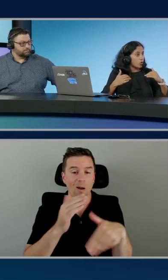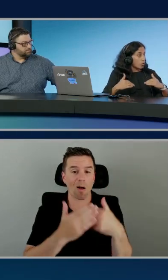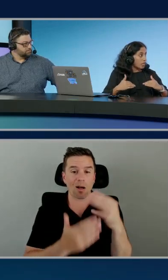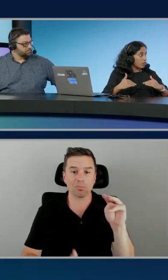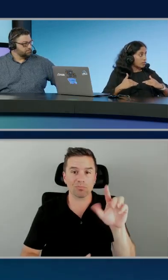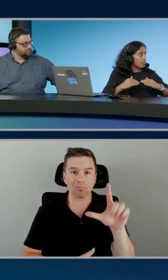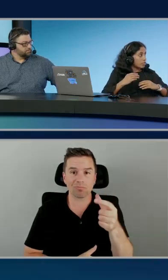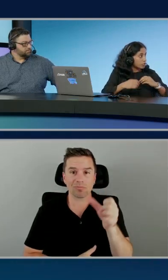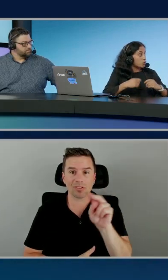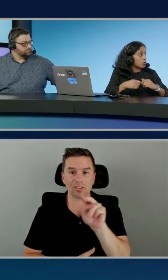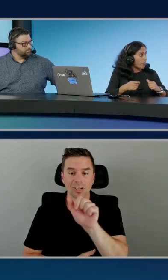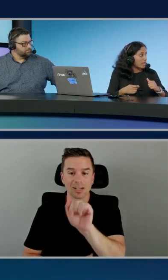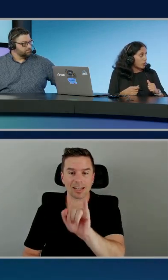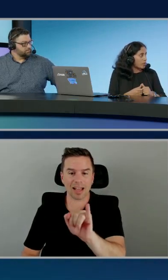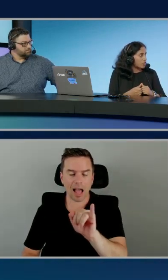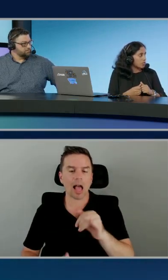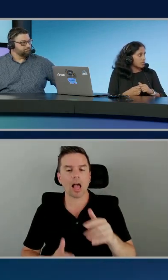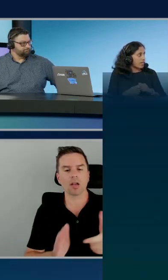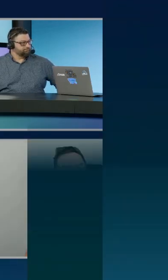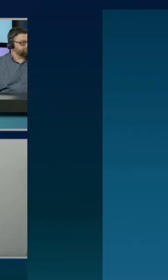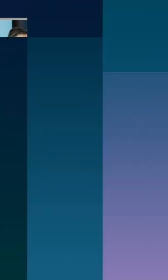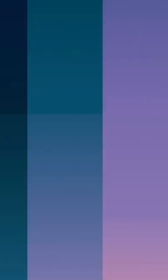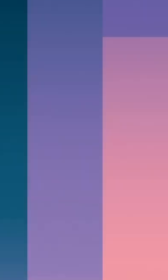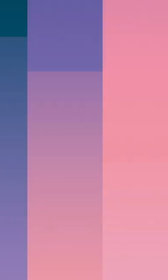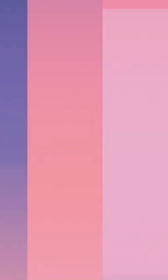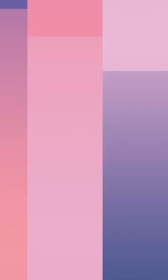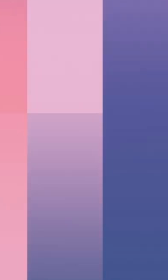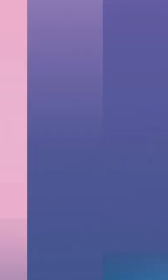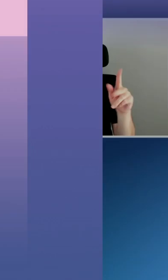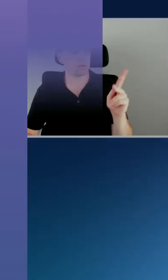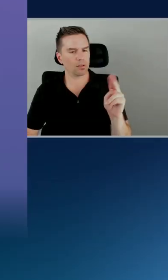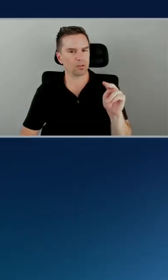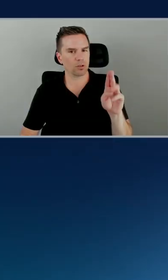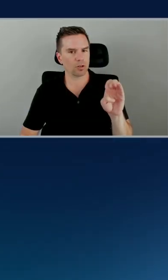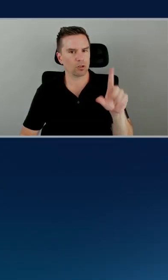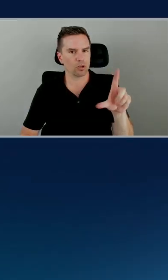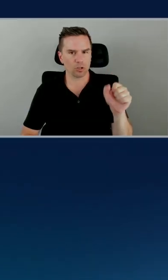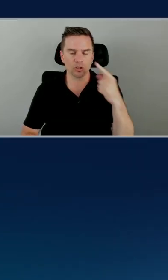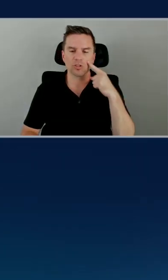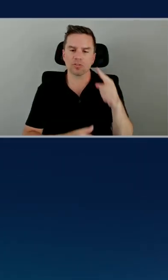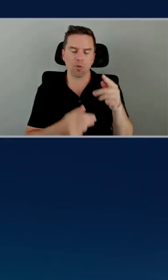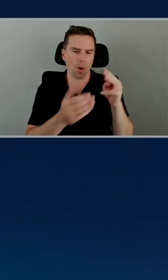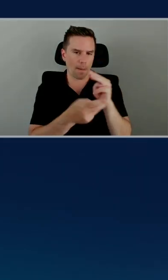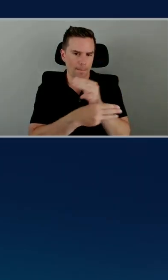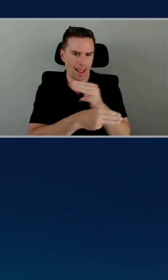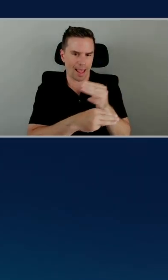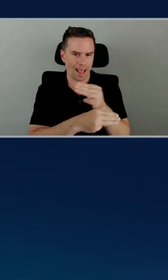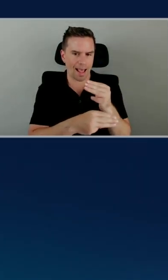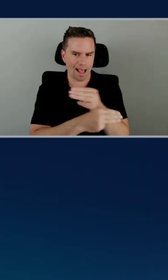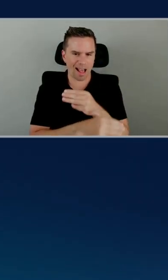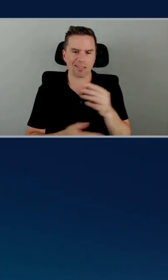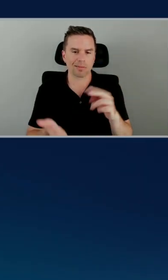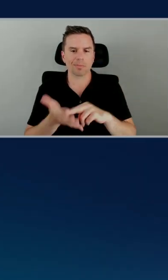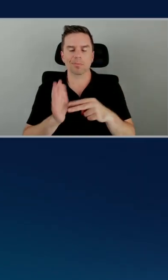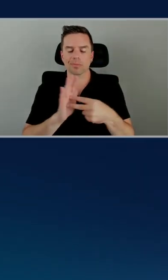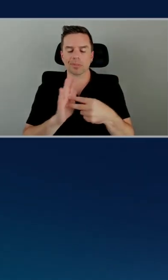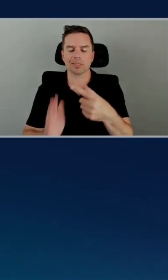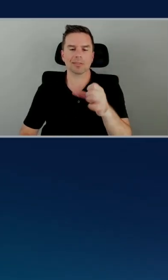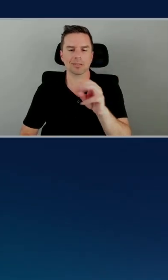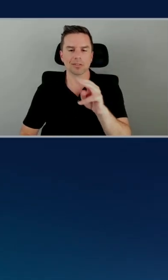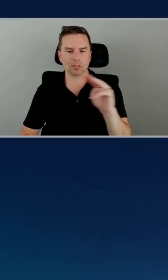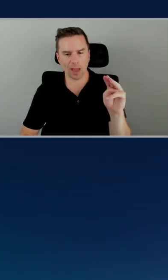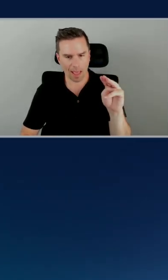depend on low-level kernels to do the math operations, right? Okay. So those are called GEM. So it's an acronym for General Matrix Multiply and